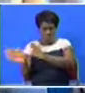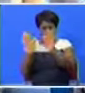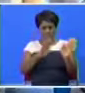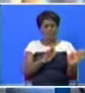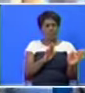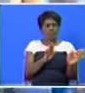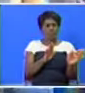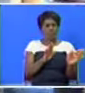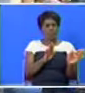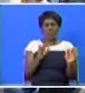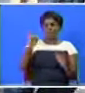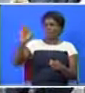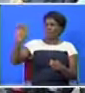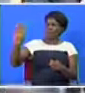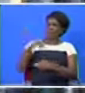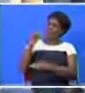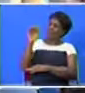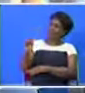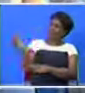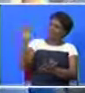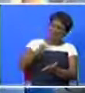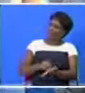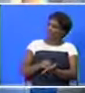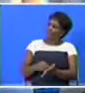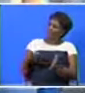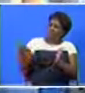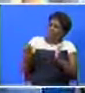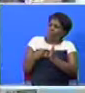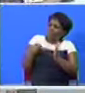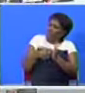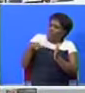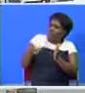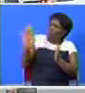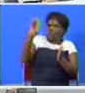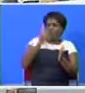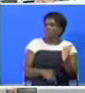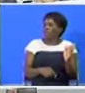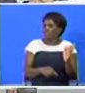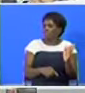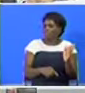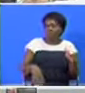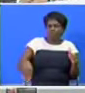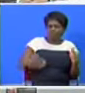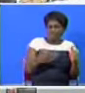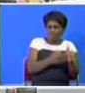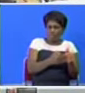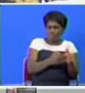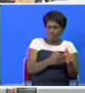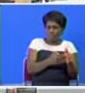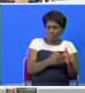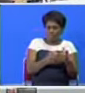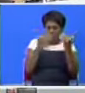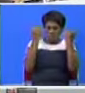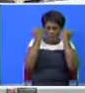Movement. IEBC, nawaulizeni tena, what is your interest in this? The petition to lock Wavinya out of the race was filed by